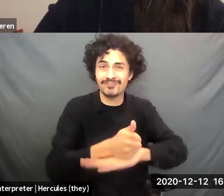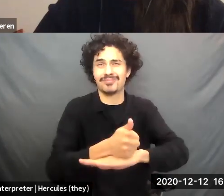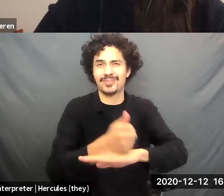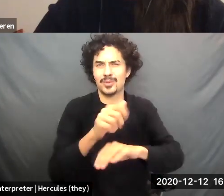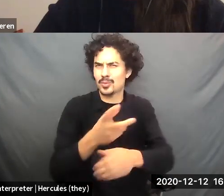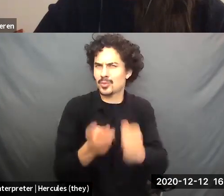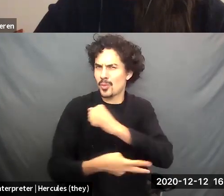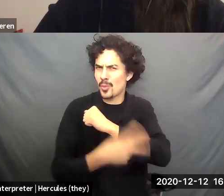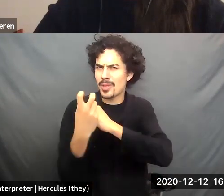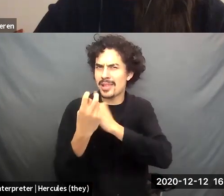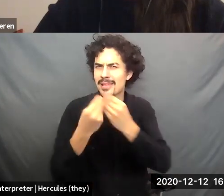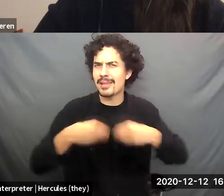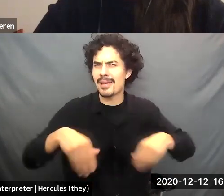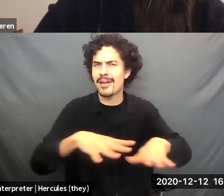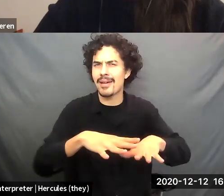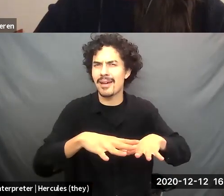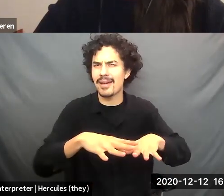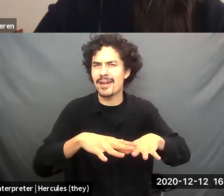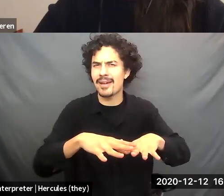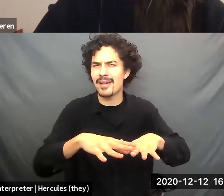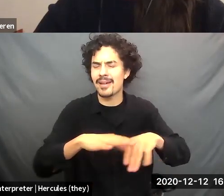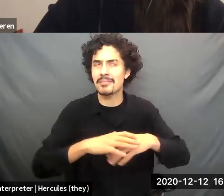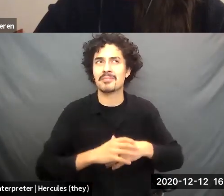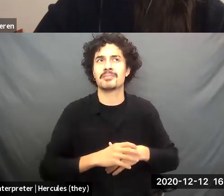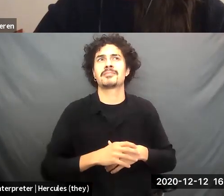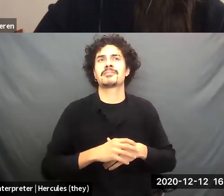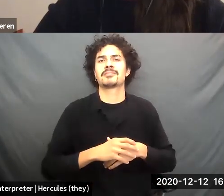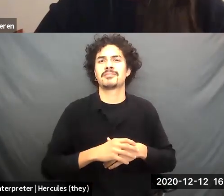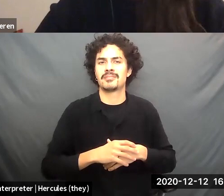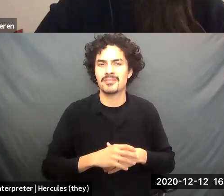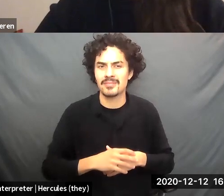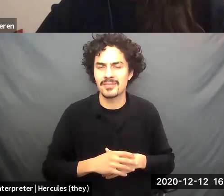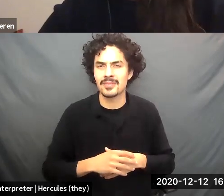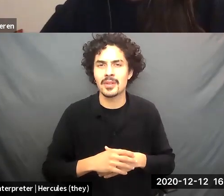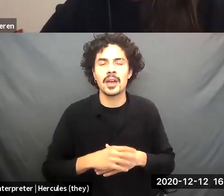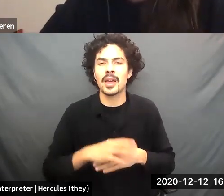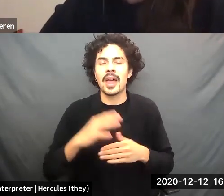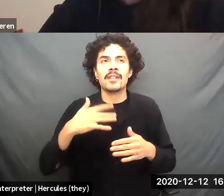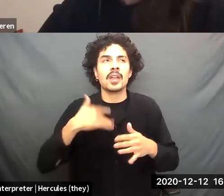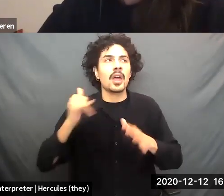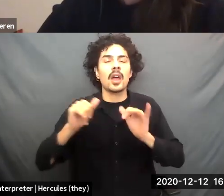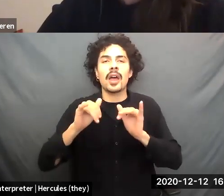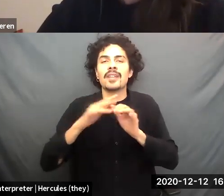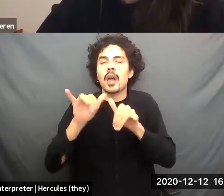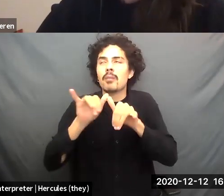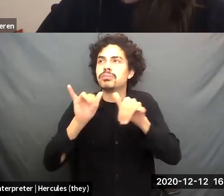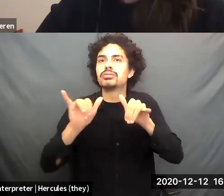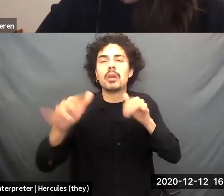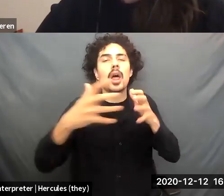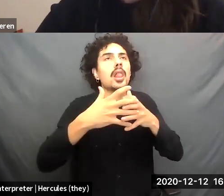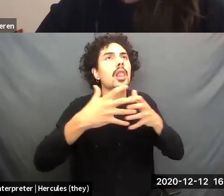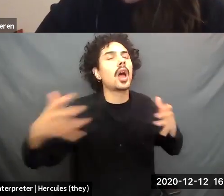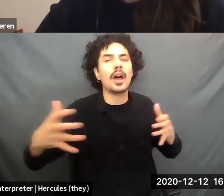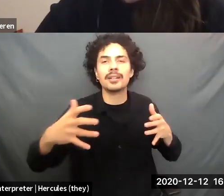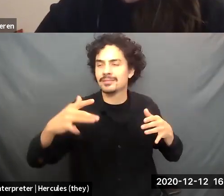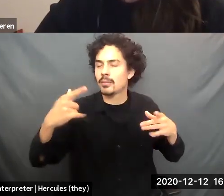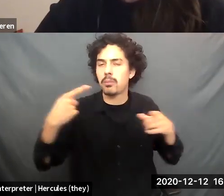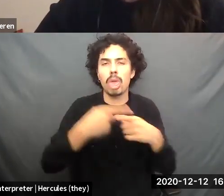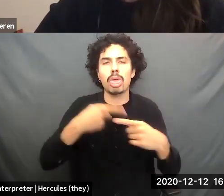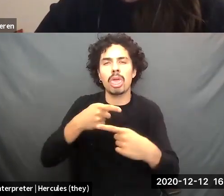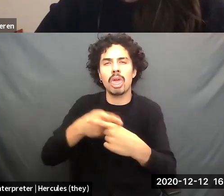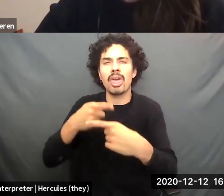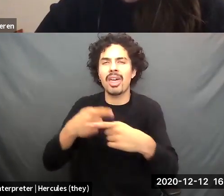there are just endless contradictions to work through, endless fallacies. And it's, it's,